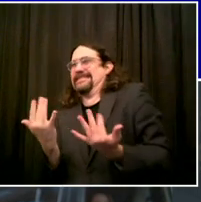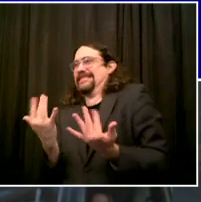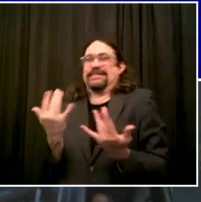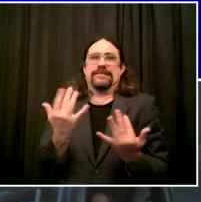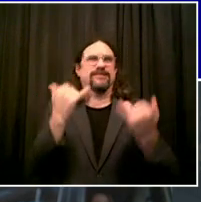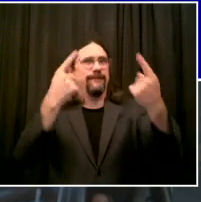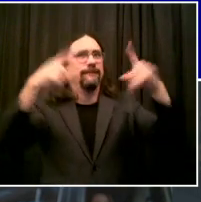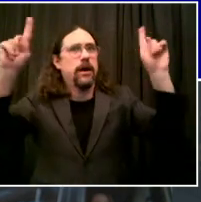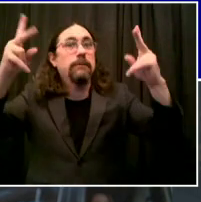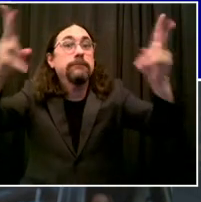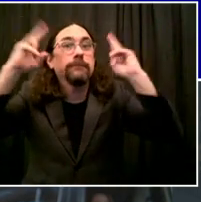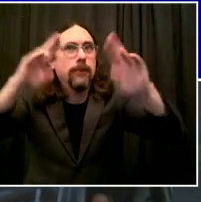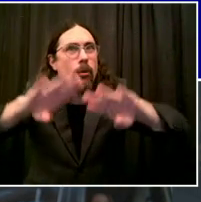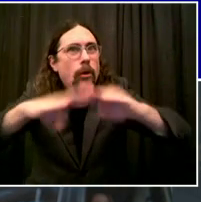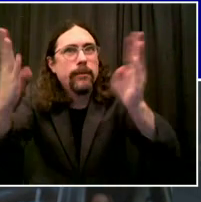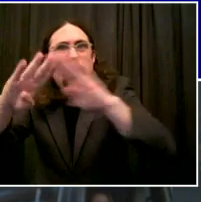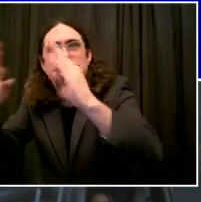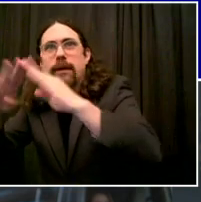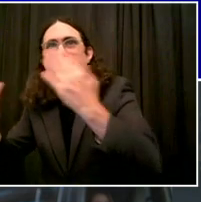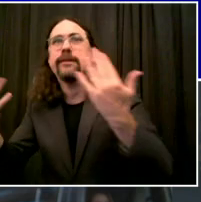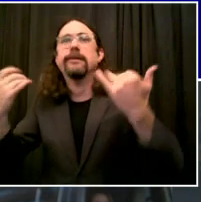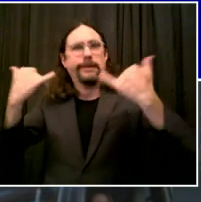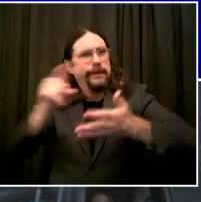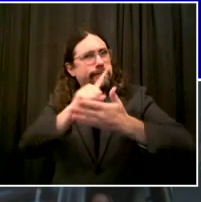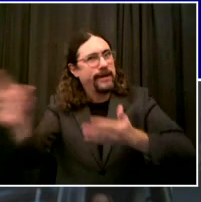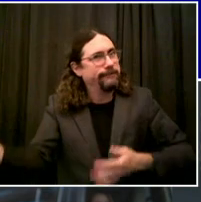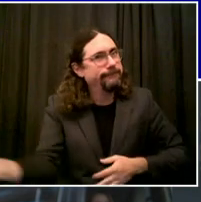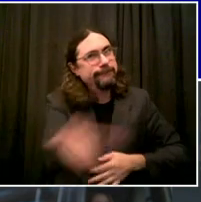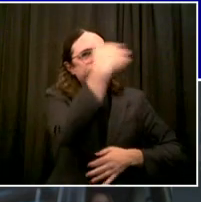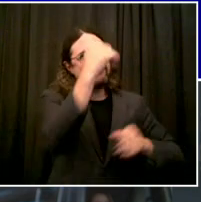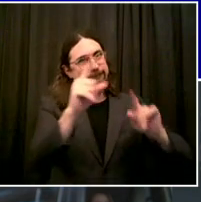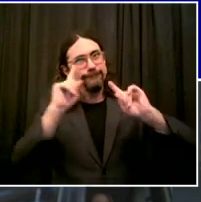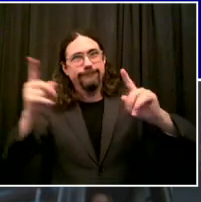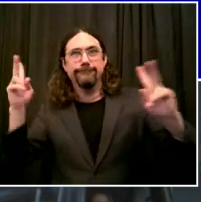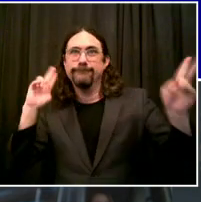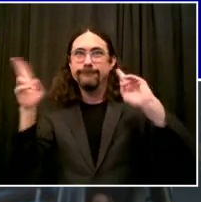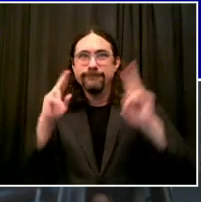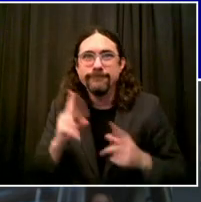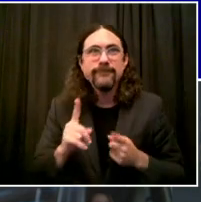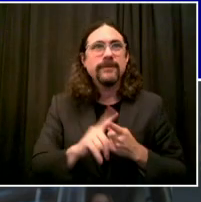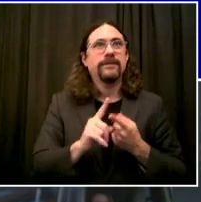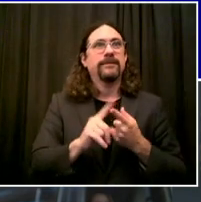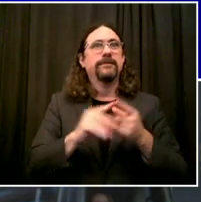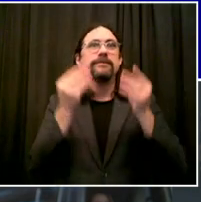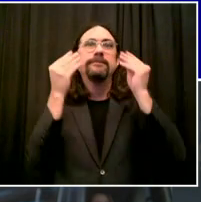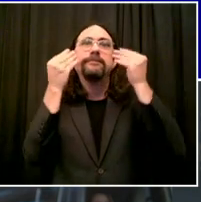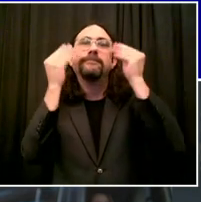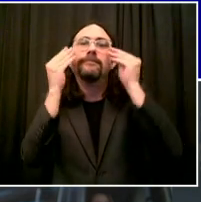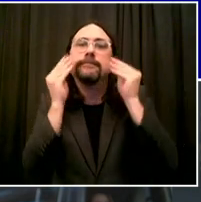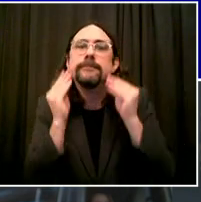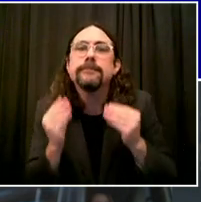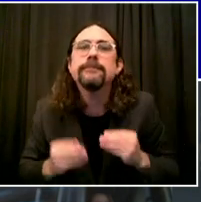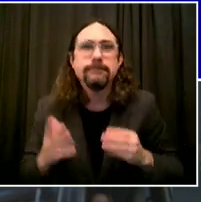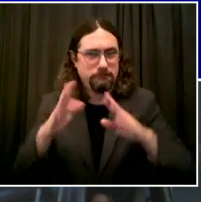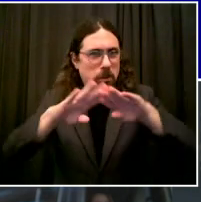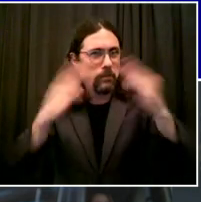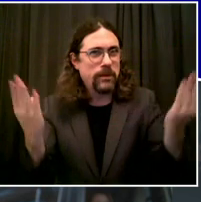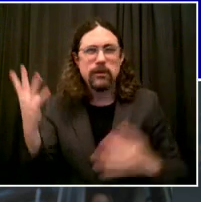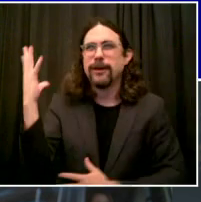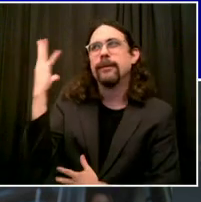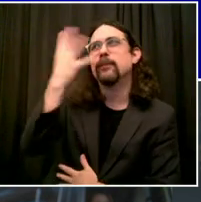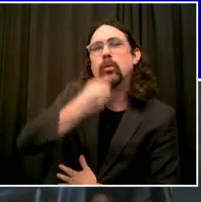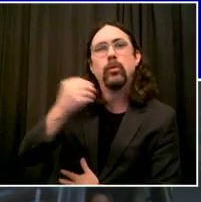be a great, great feeling. So a very good start to phase 2. As always, when